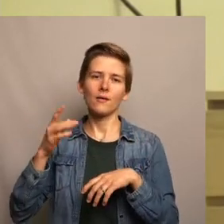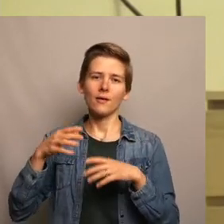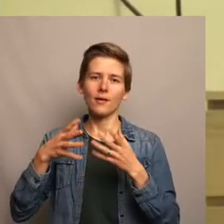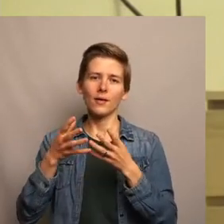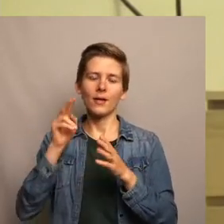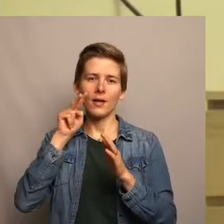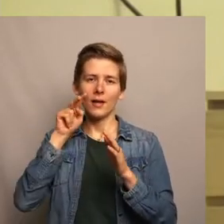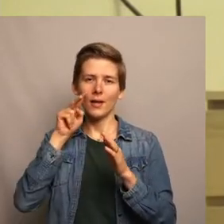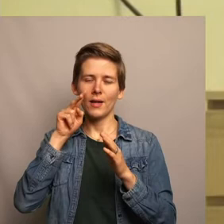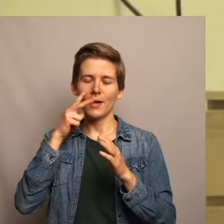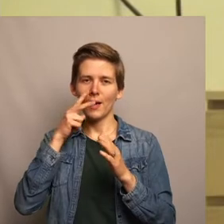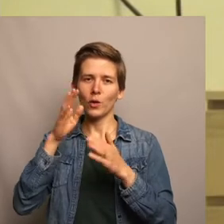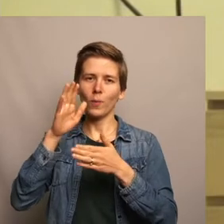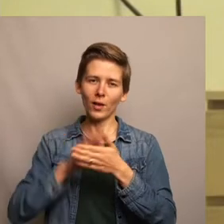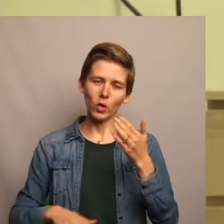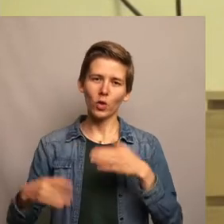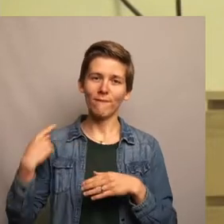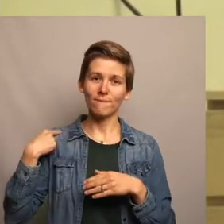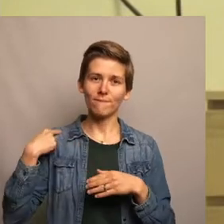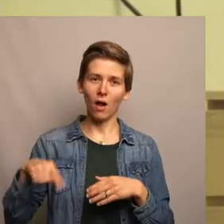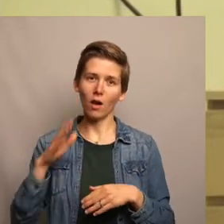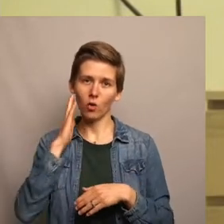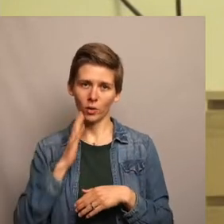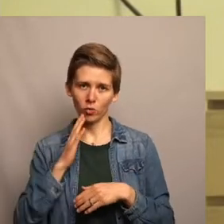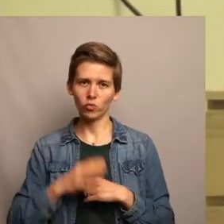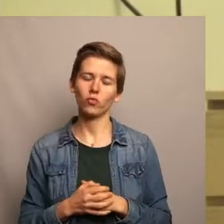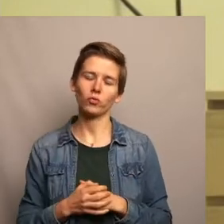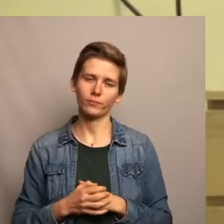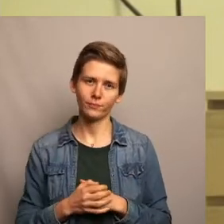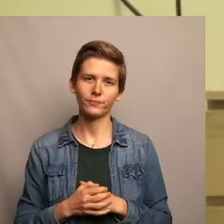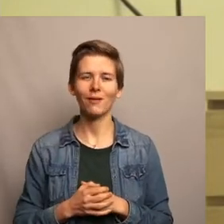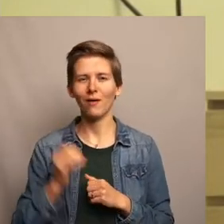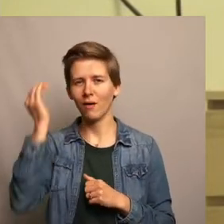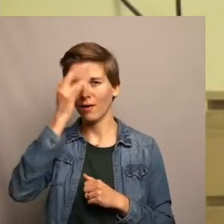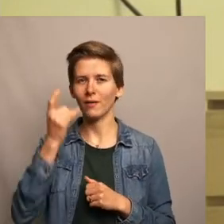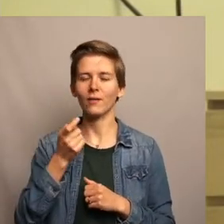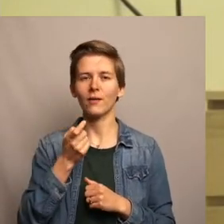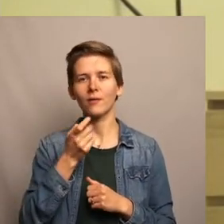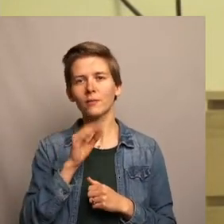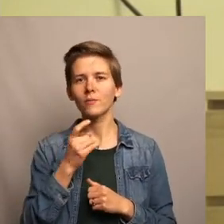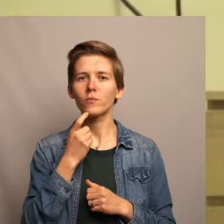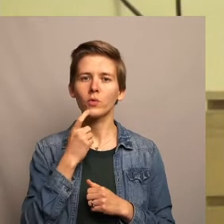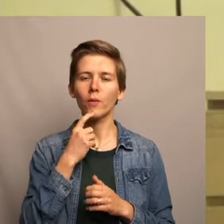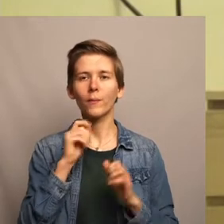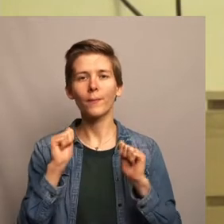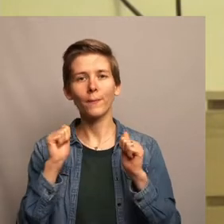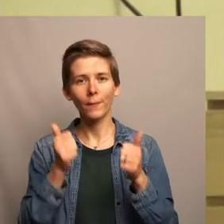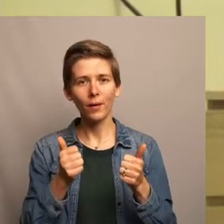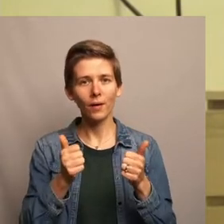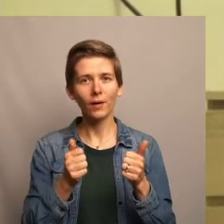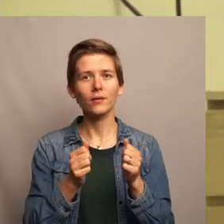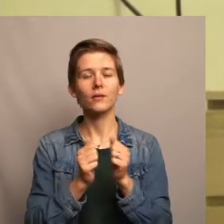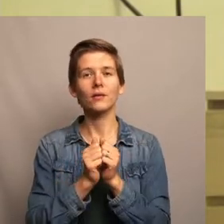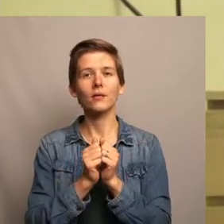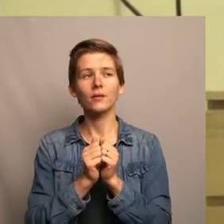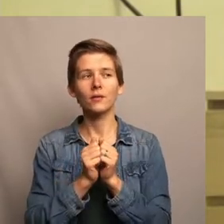articulated, where because there is a perceived notion of the country being the best, it is also assumed that